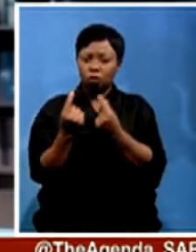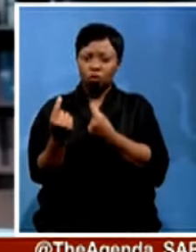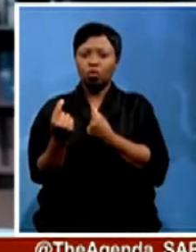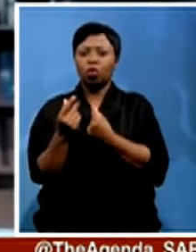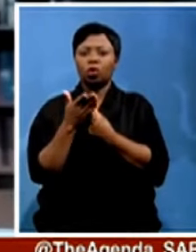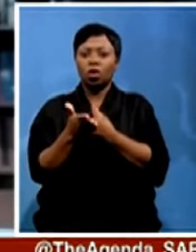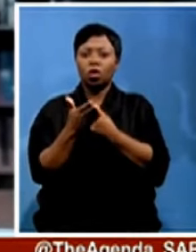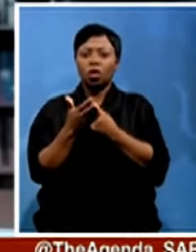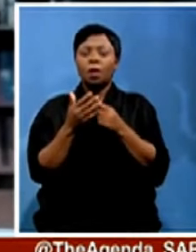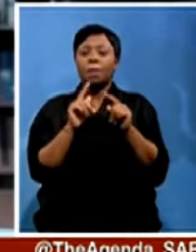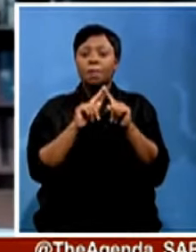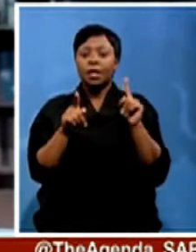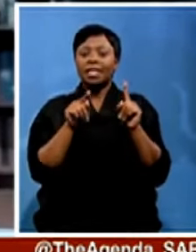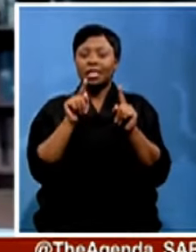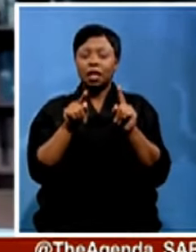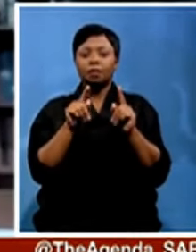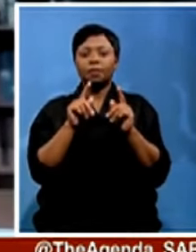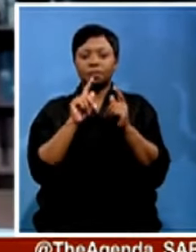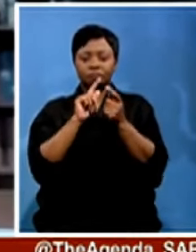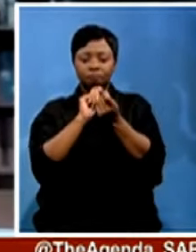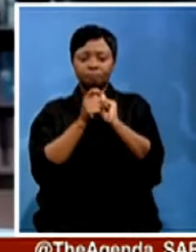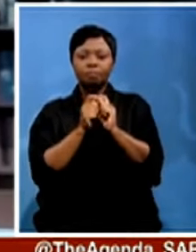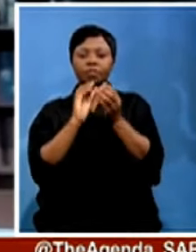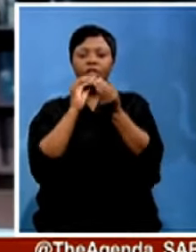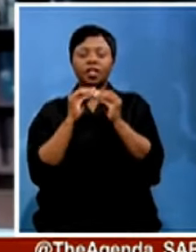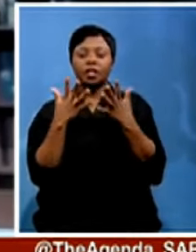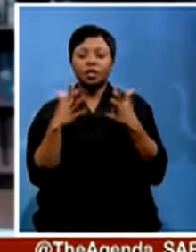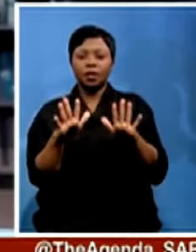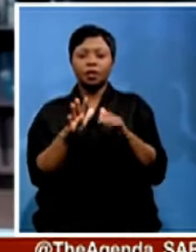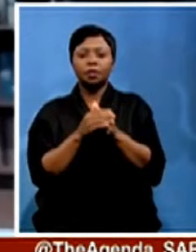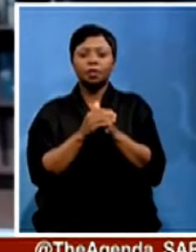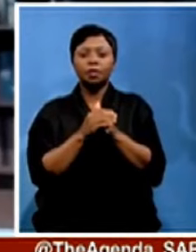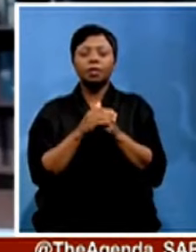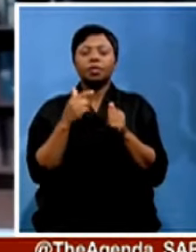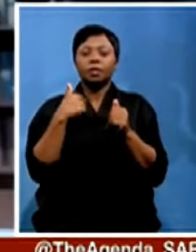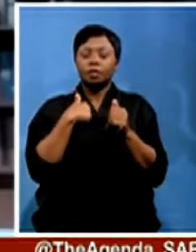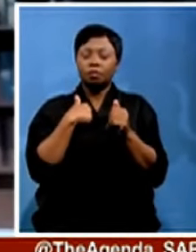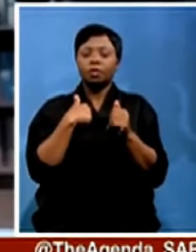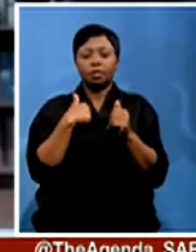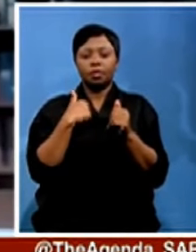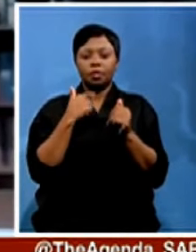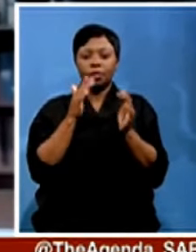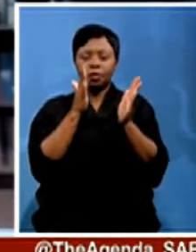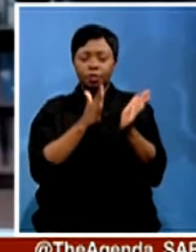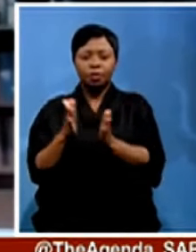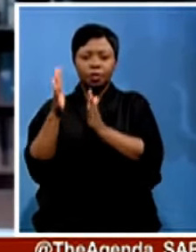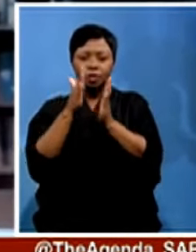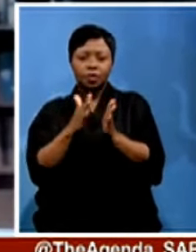repaired, and we have managed to arrange trials where in some cases they are fully